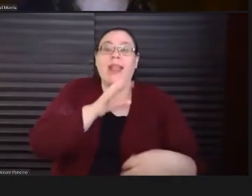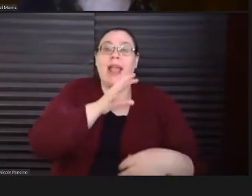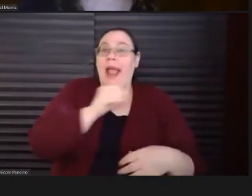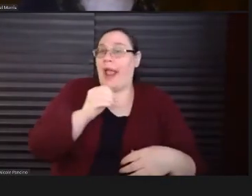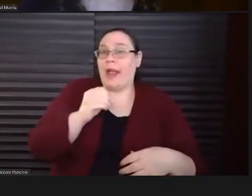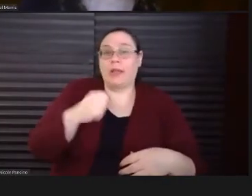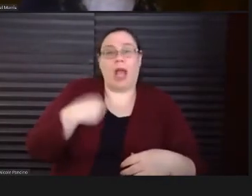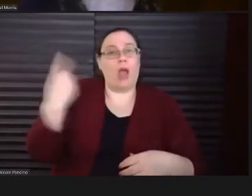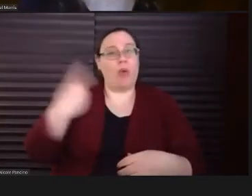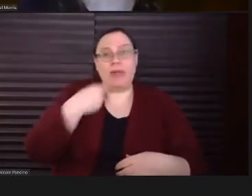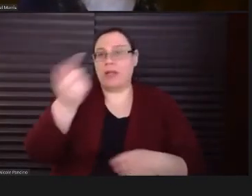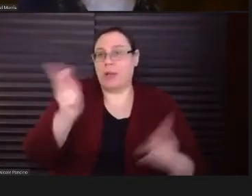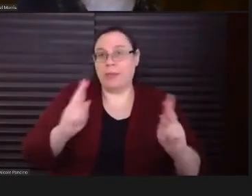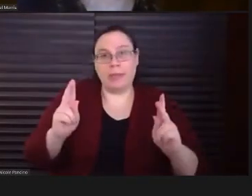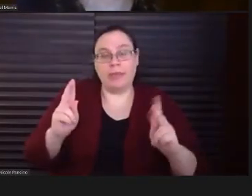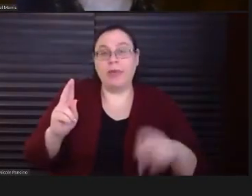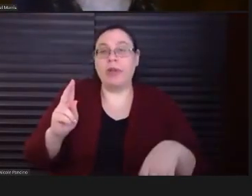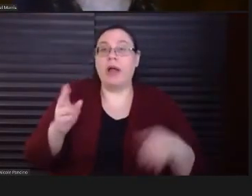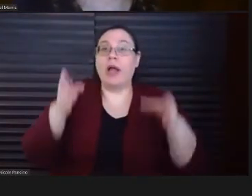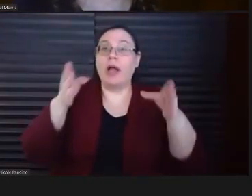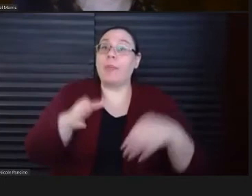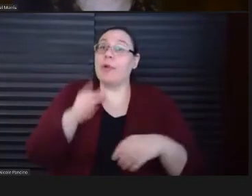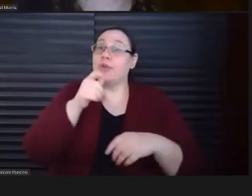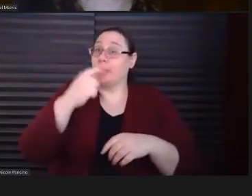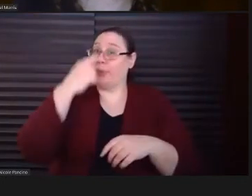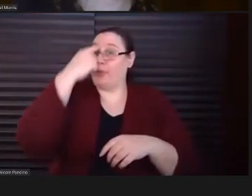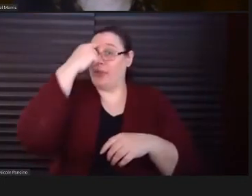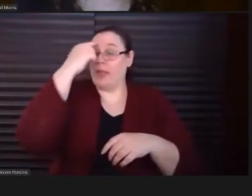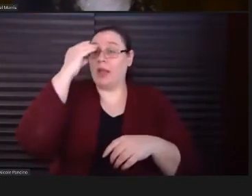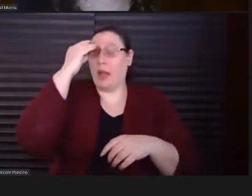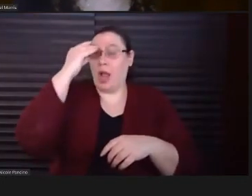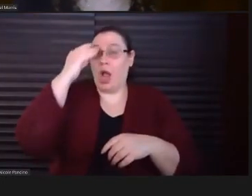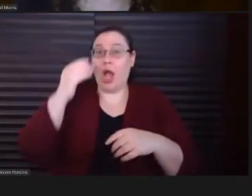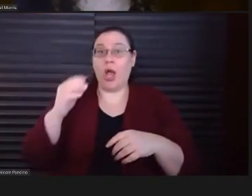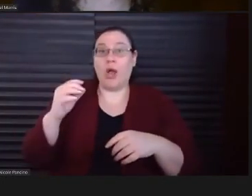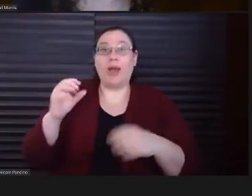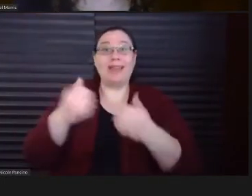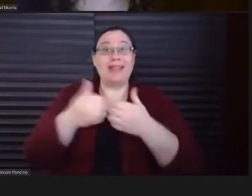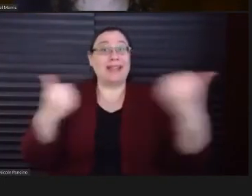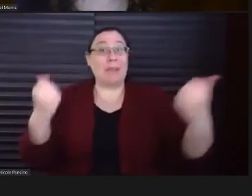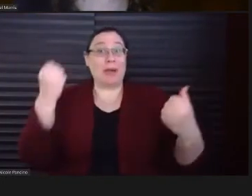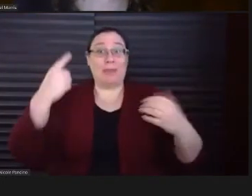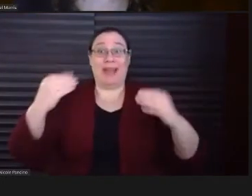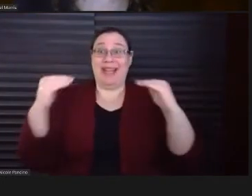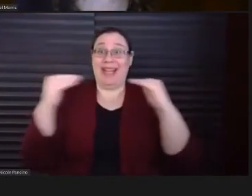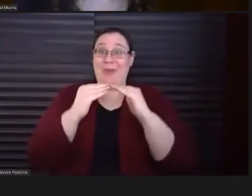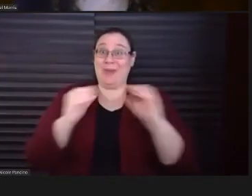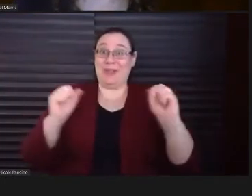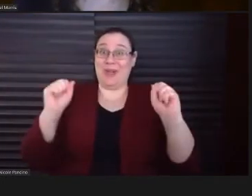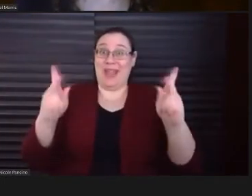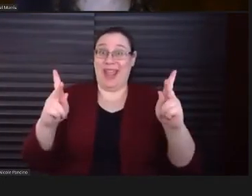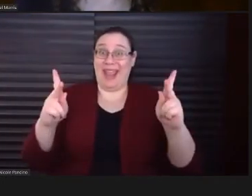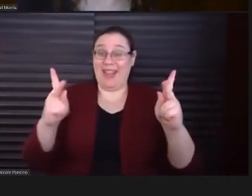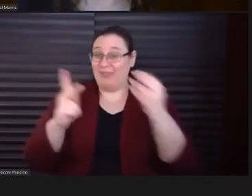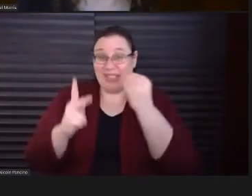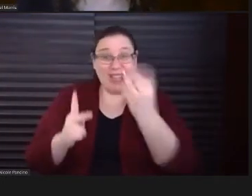say that somebody who thinks that separate but equal is okay, it's always separate, but it's never